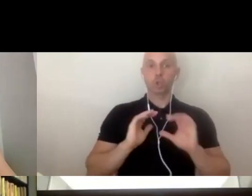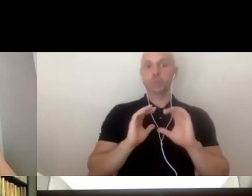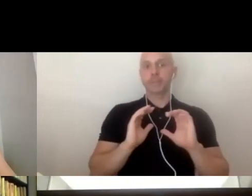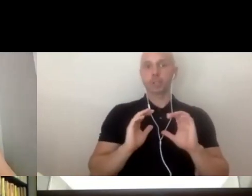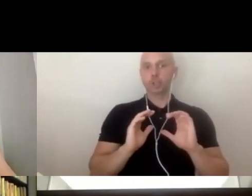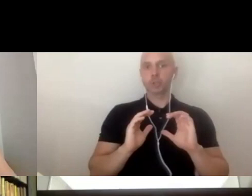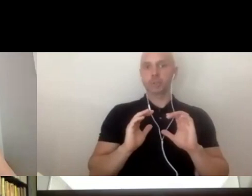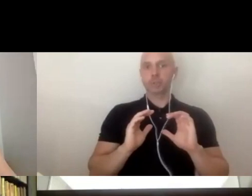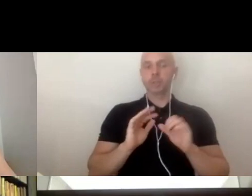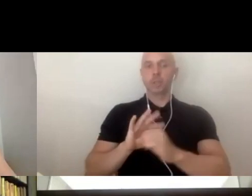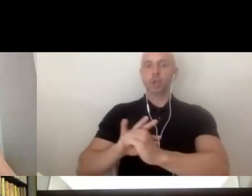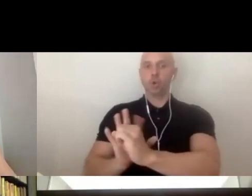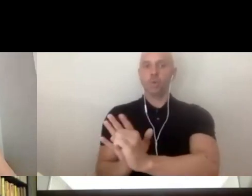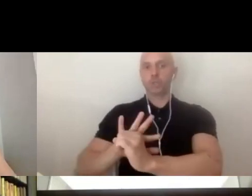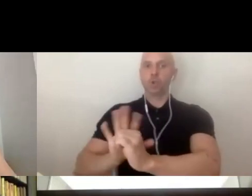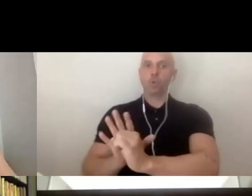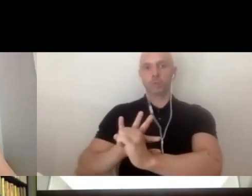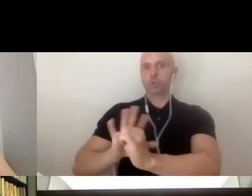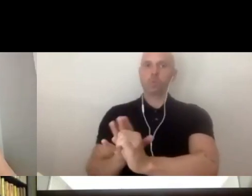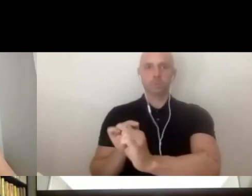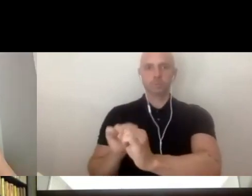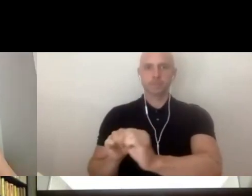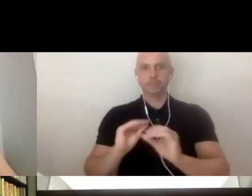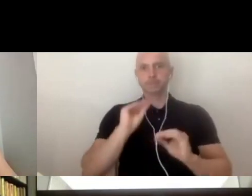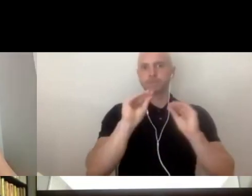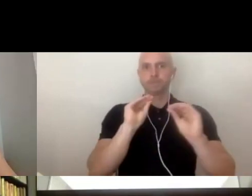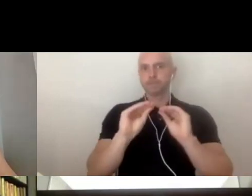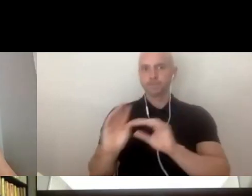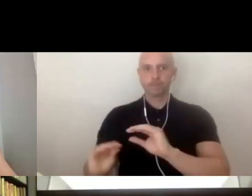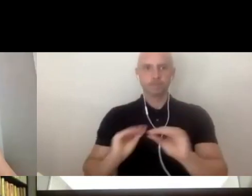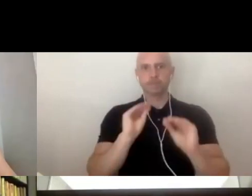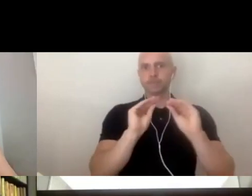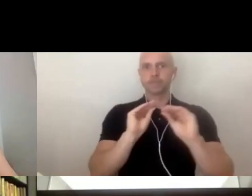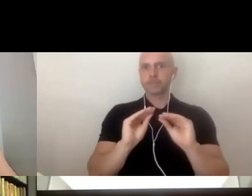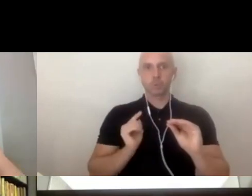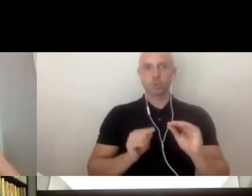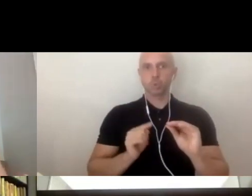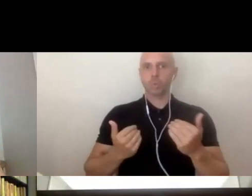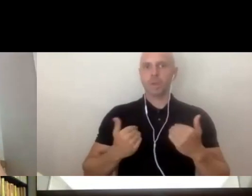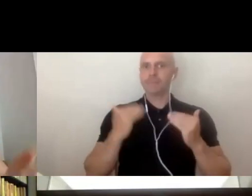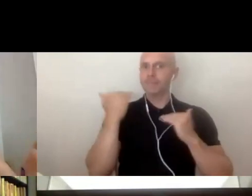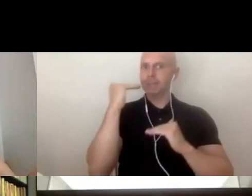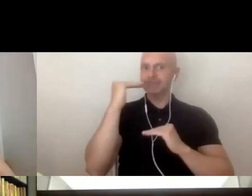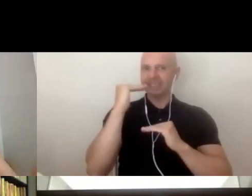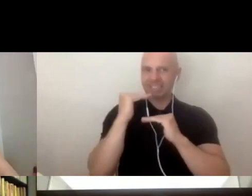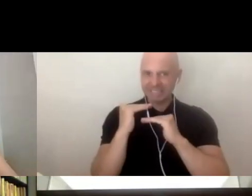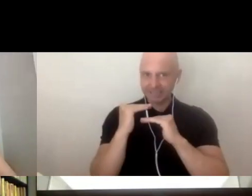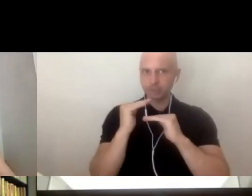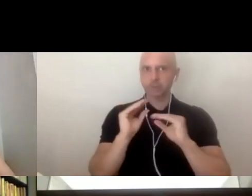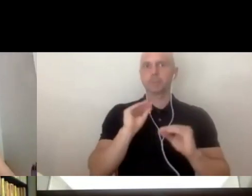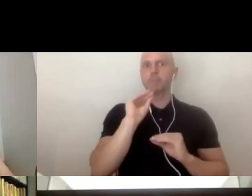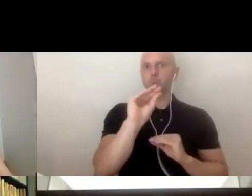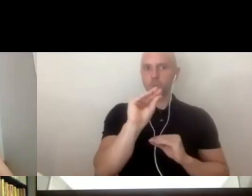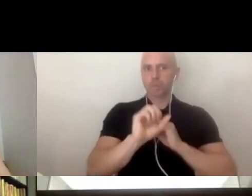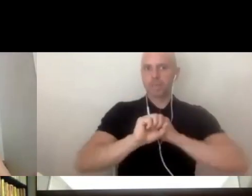is very, very limited. That's including for us ourselves. For example, one of the reasons why I spent a